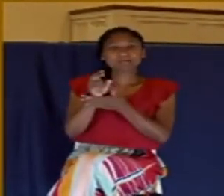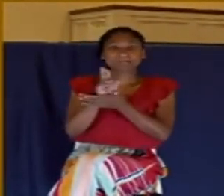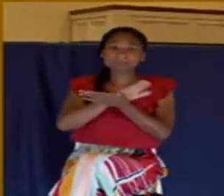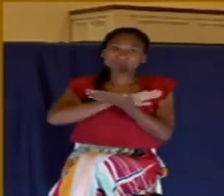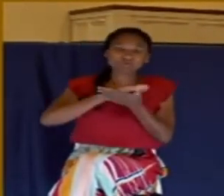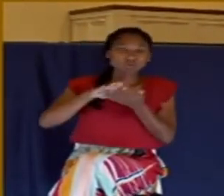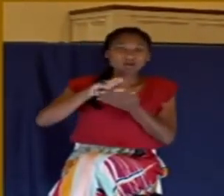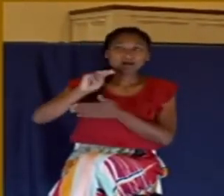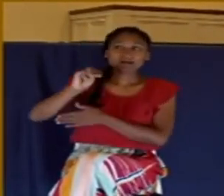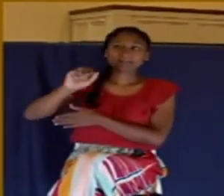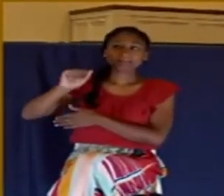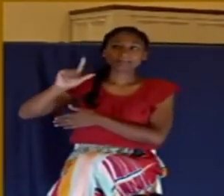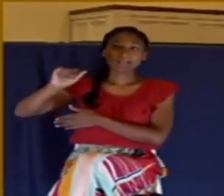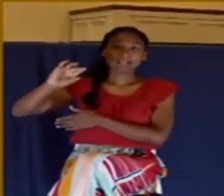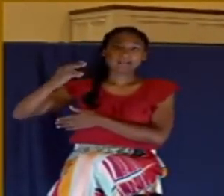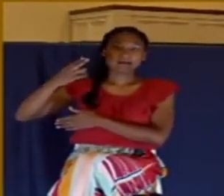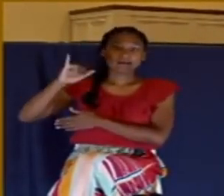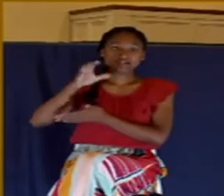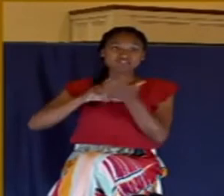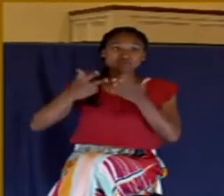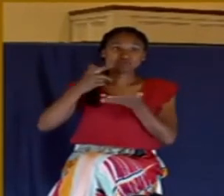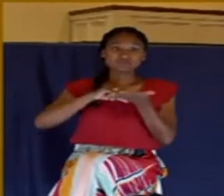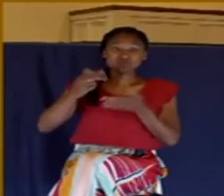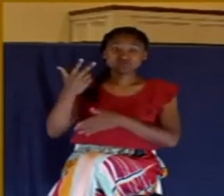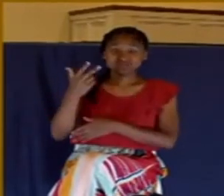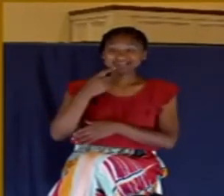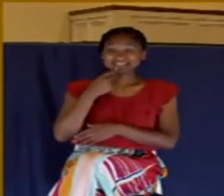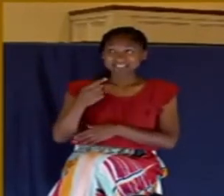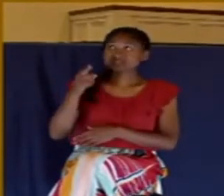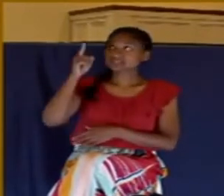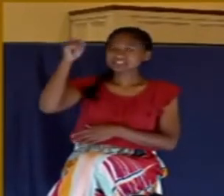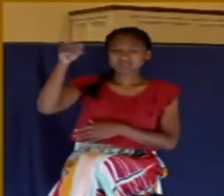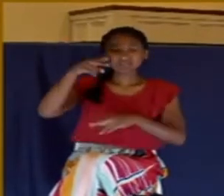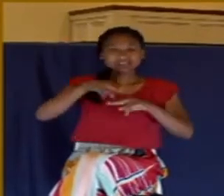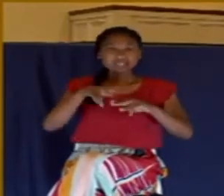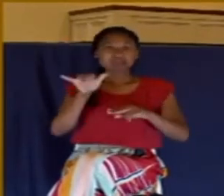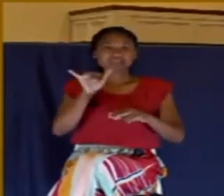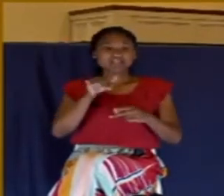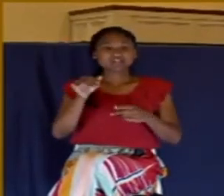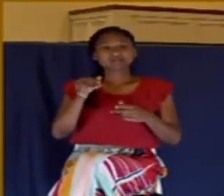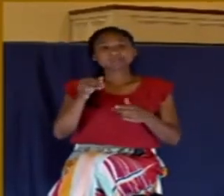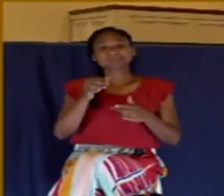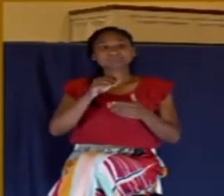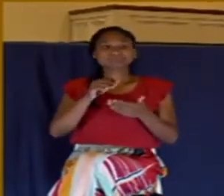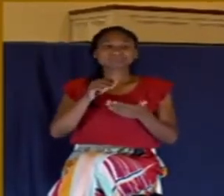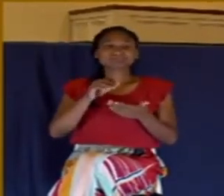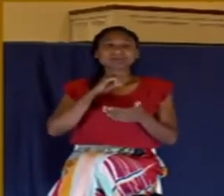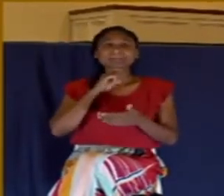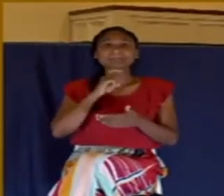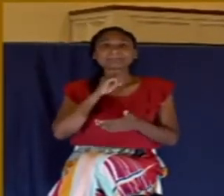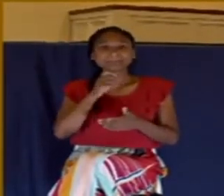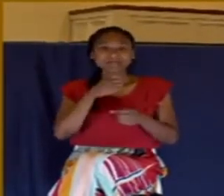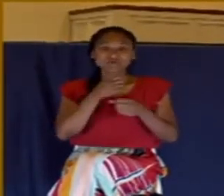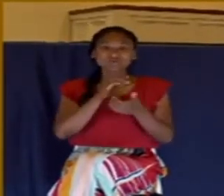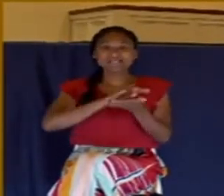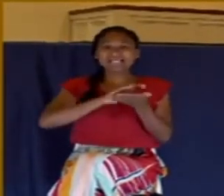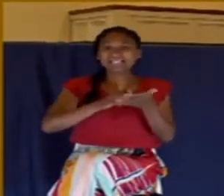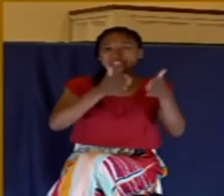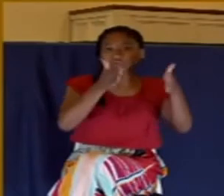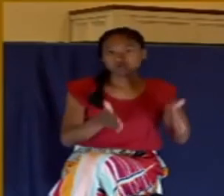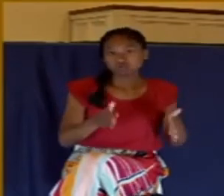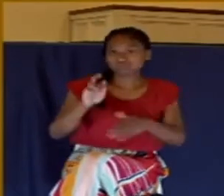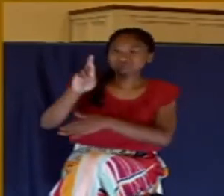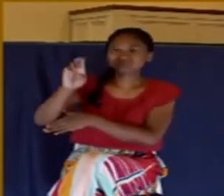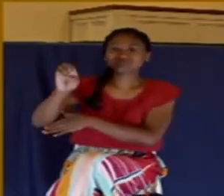shall sit as a refiner and a purifier of silver." You know what a silversmith does when